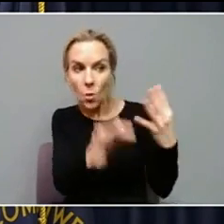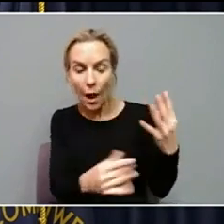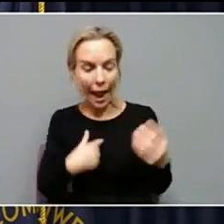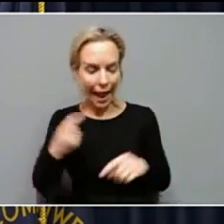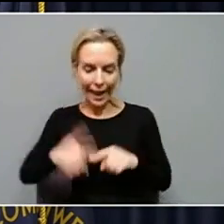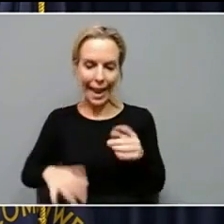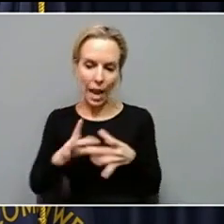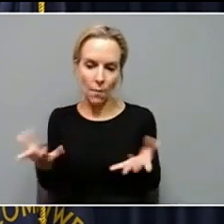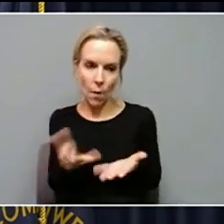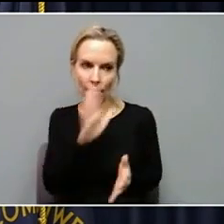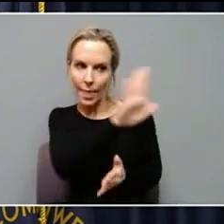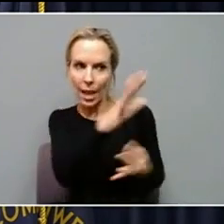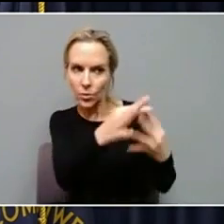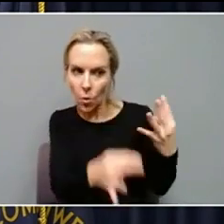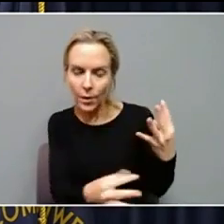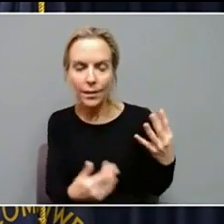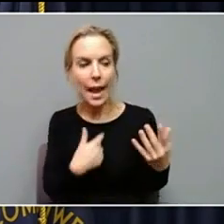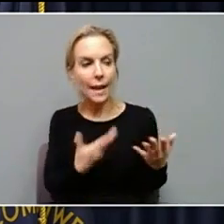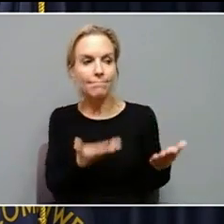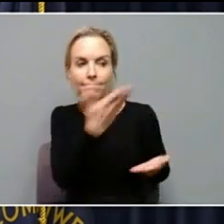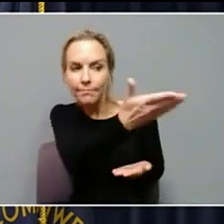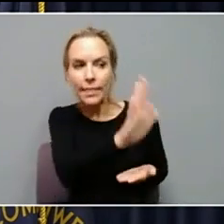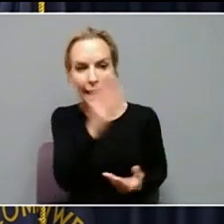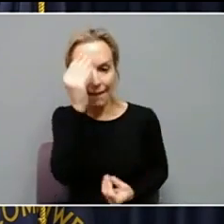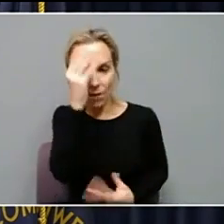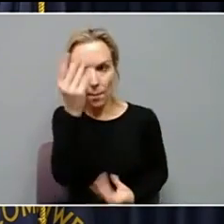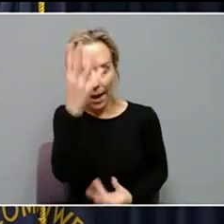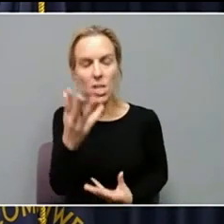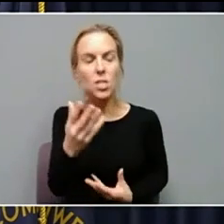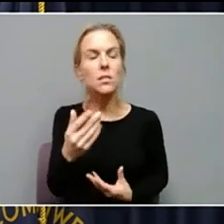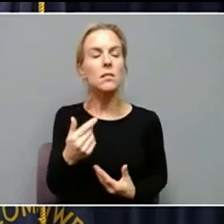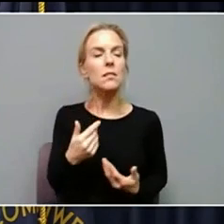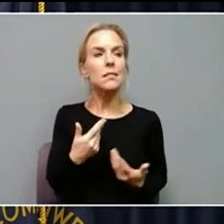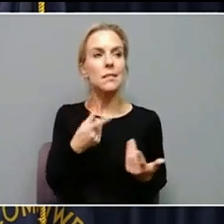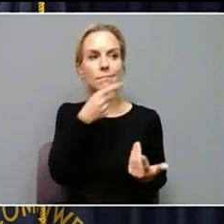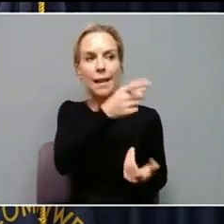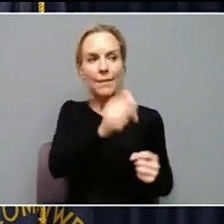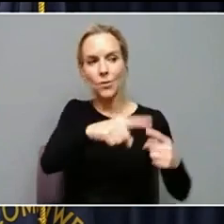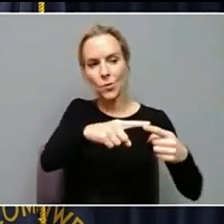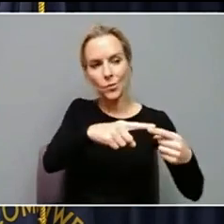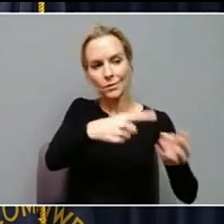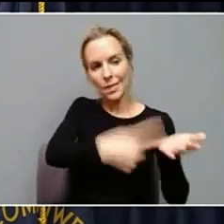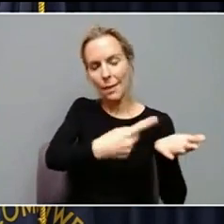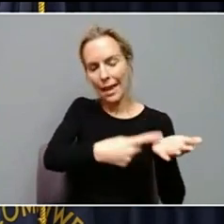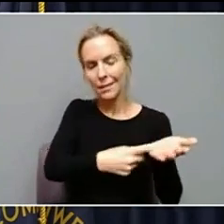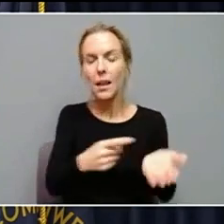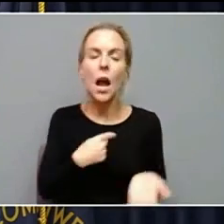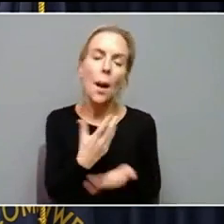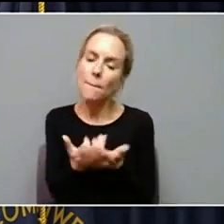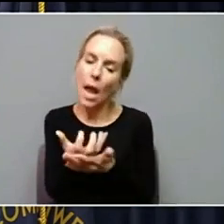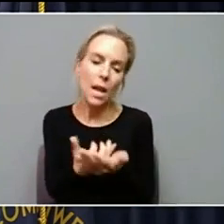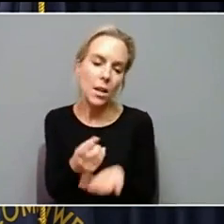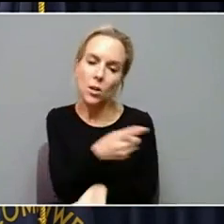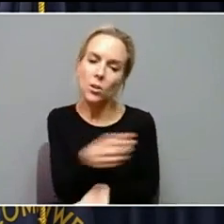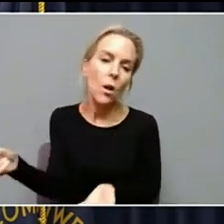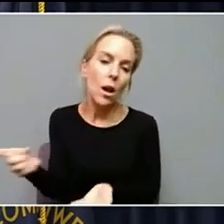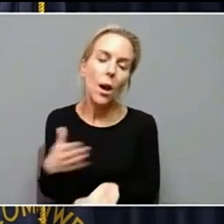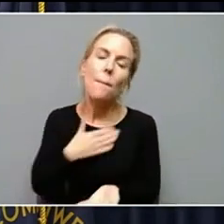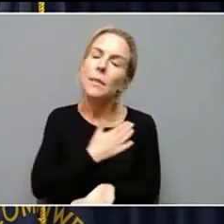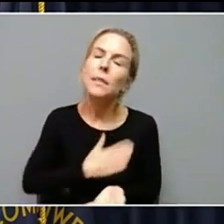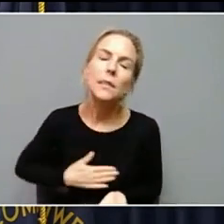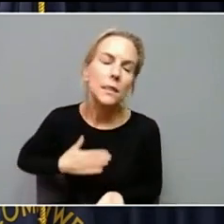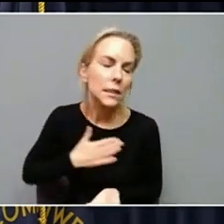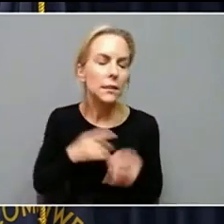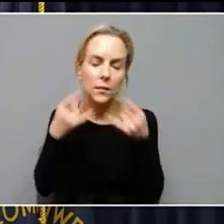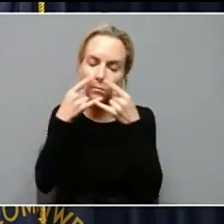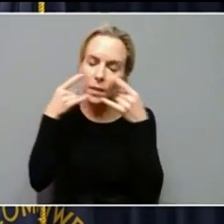We need to get them the information, and then they can ultimately debate that. But I'm begging you out there, put on that mask. Put on that mask.